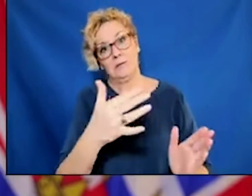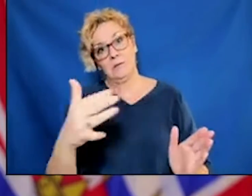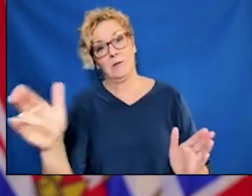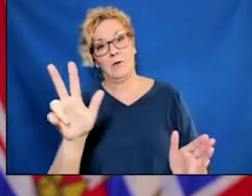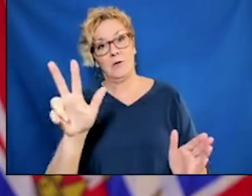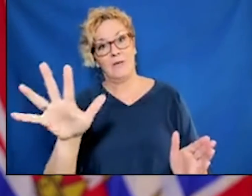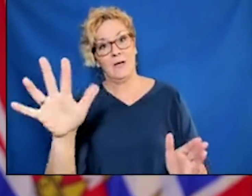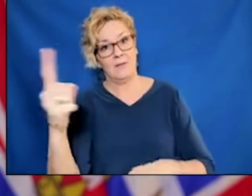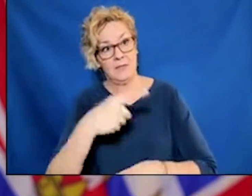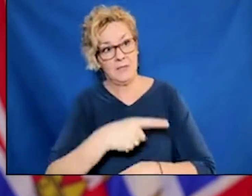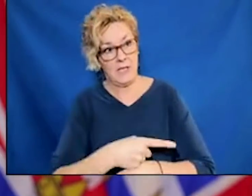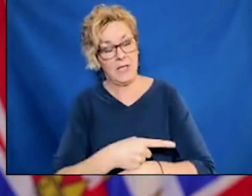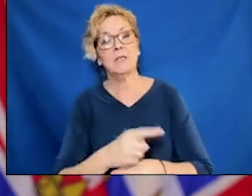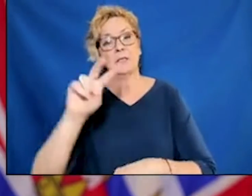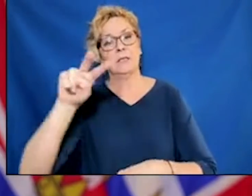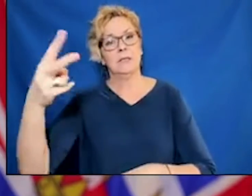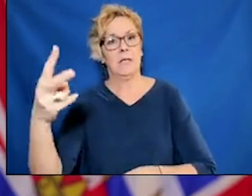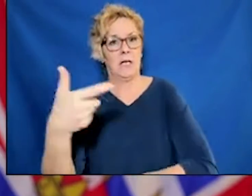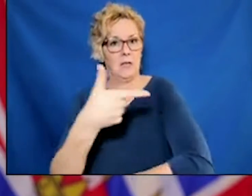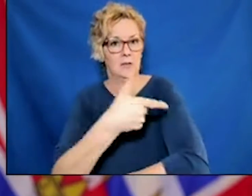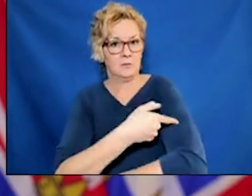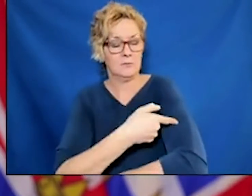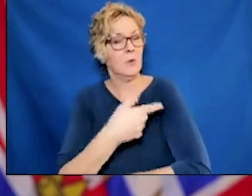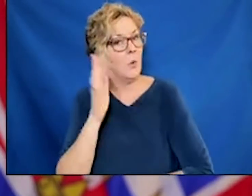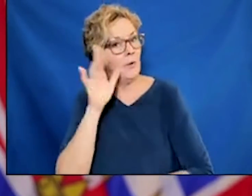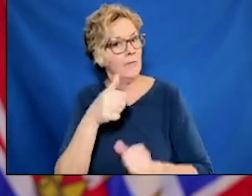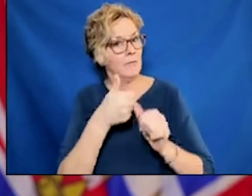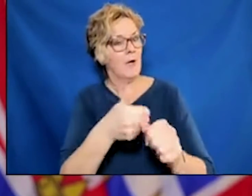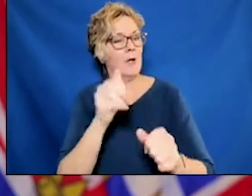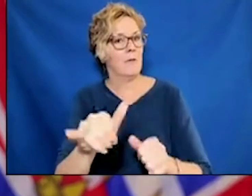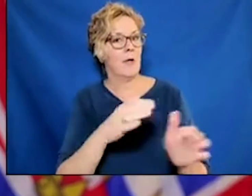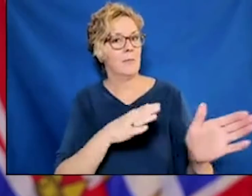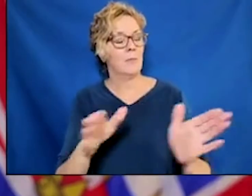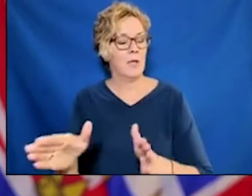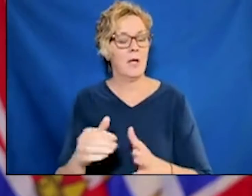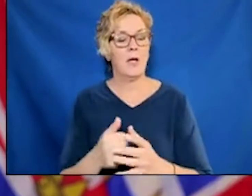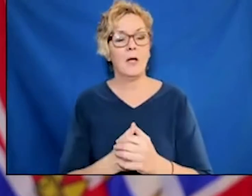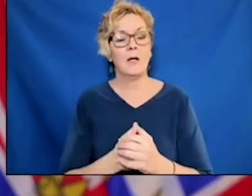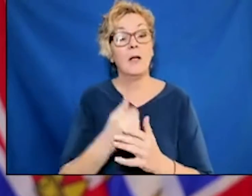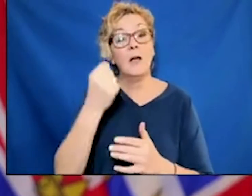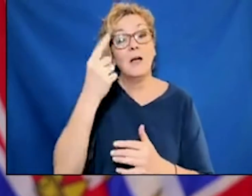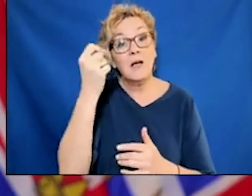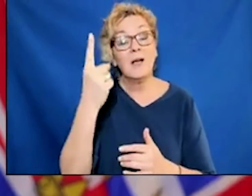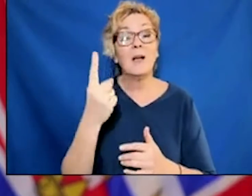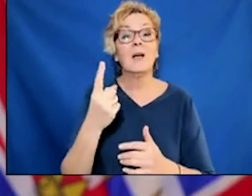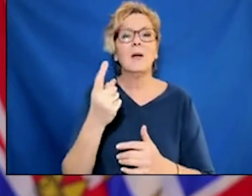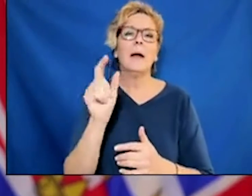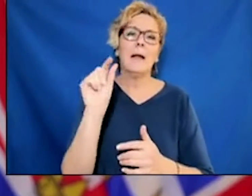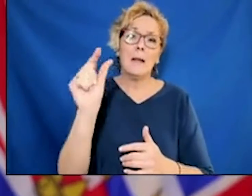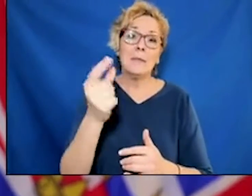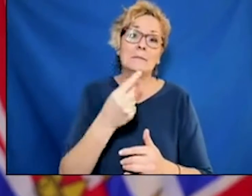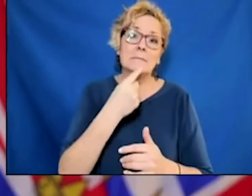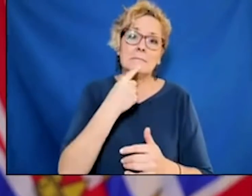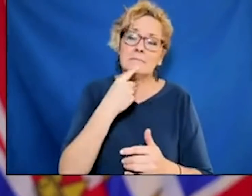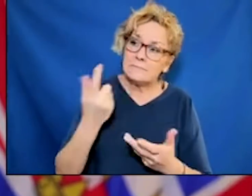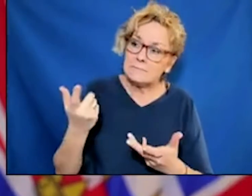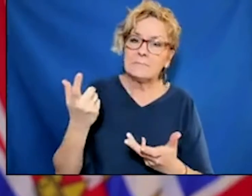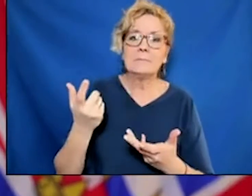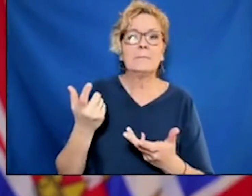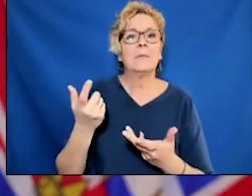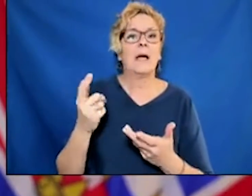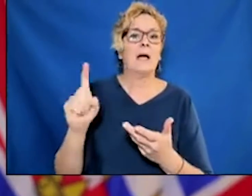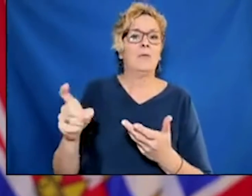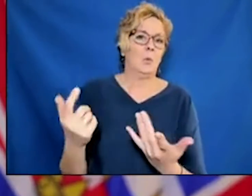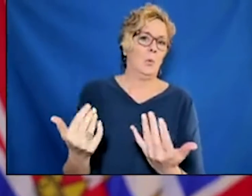weeks. It is a bit of a setback, but it is only a delay. We are expecting to receive and have been reassured that we